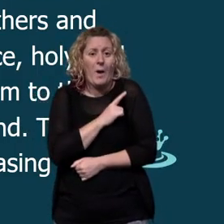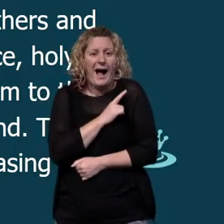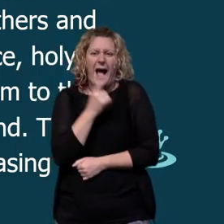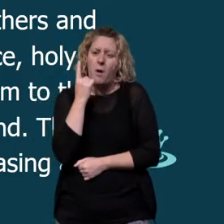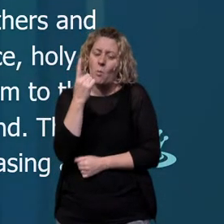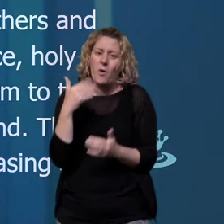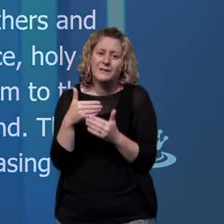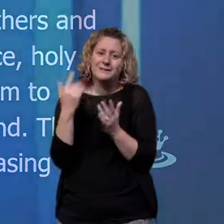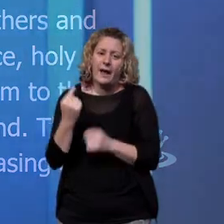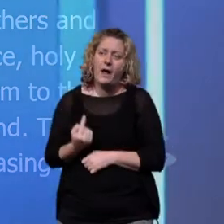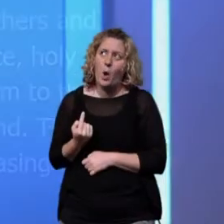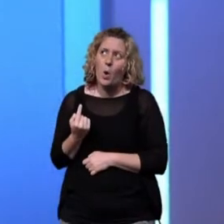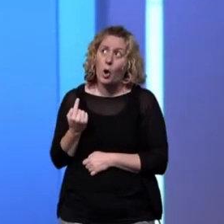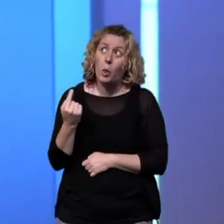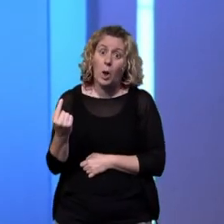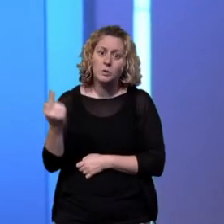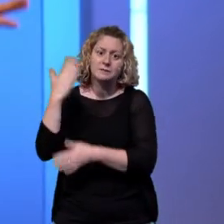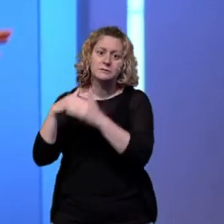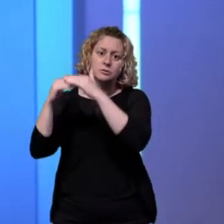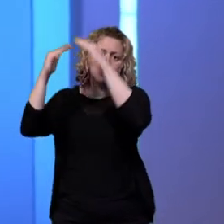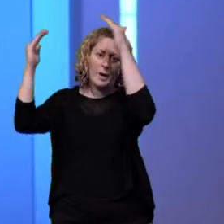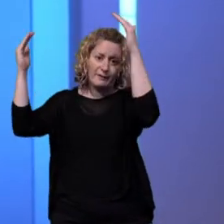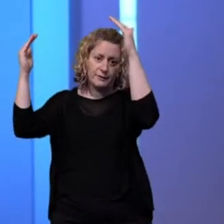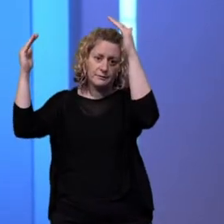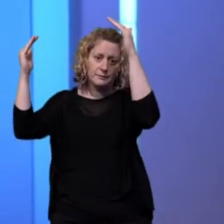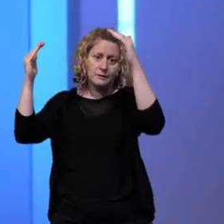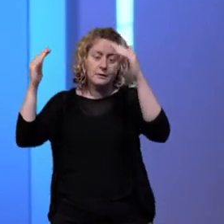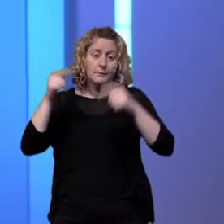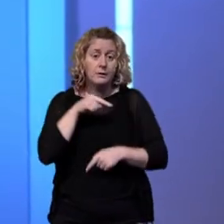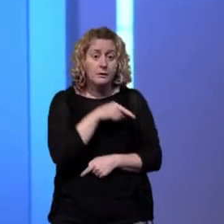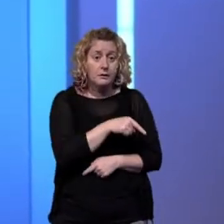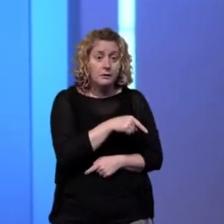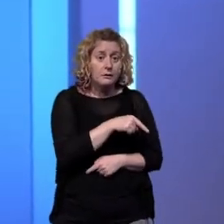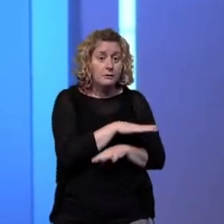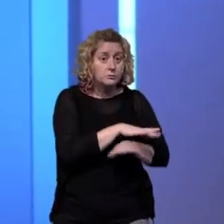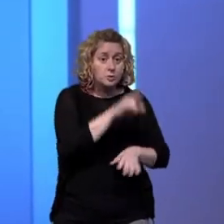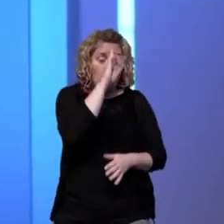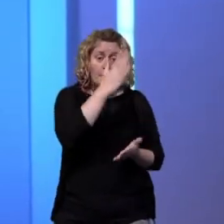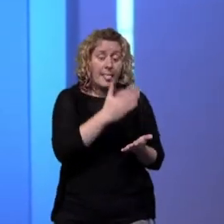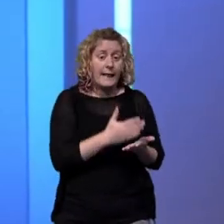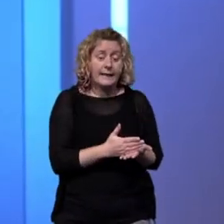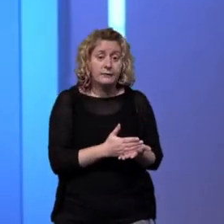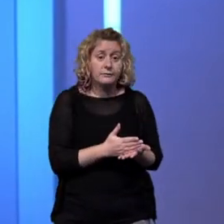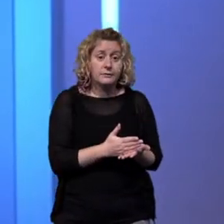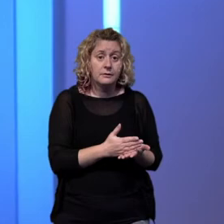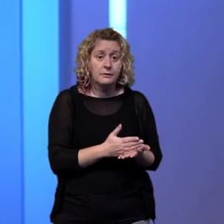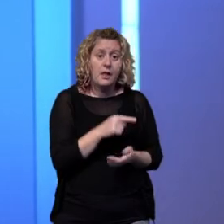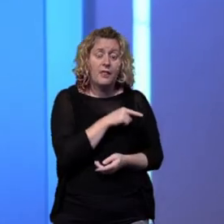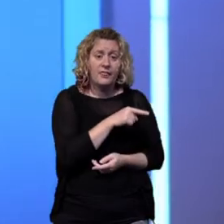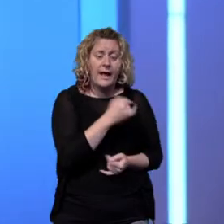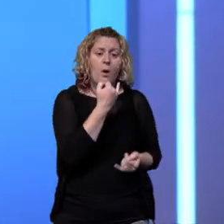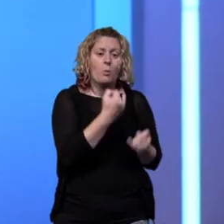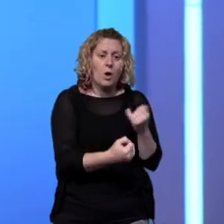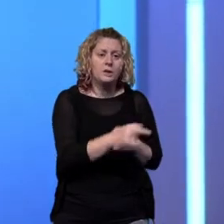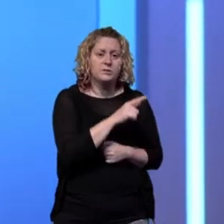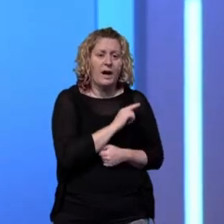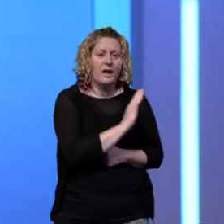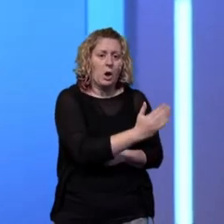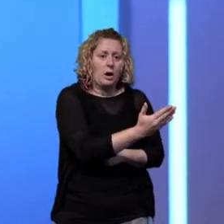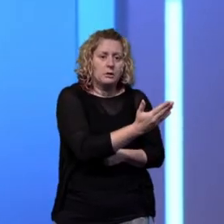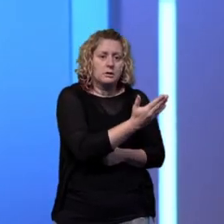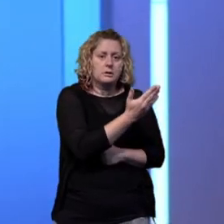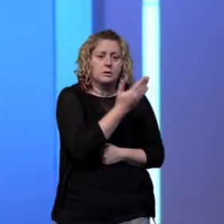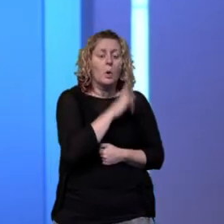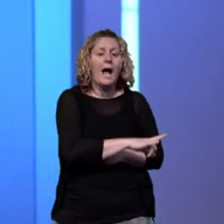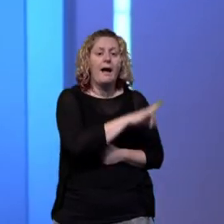to heaven. And for the non-Christian, it's a worse day because they're a day's march closer to hell. Now, every day I go through this